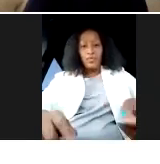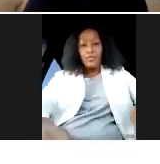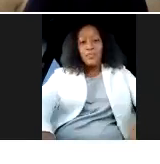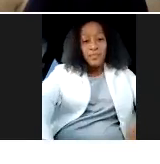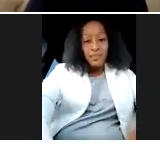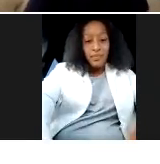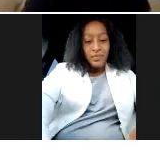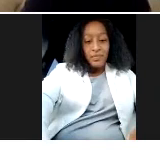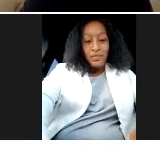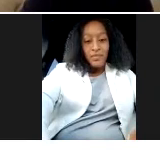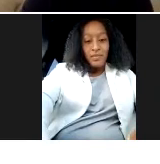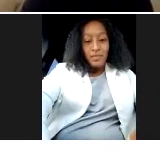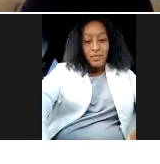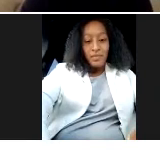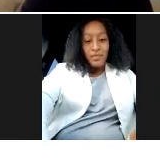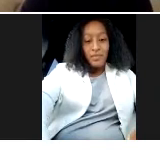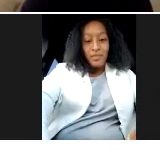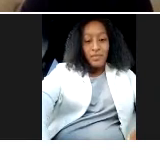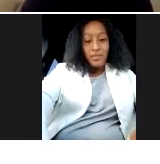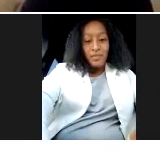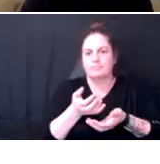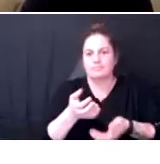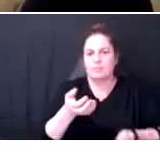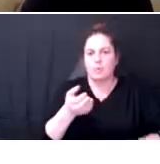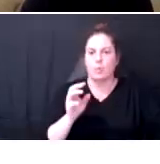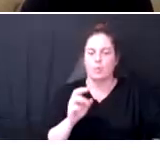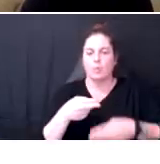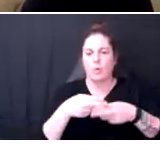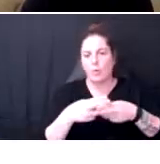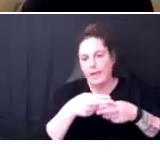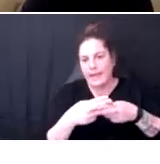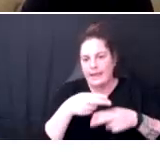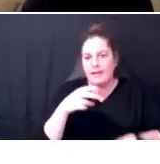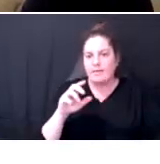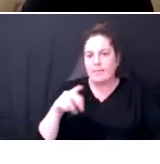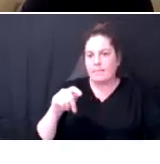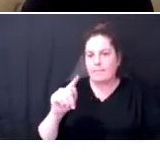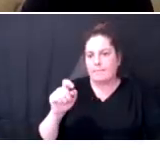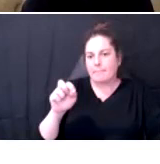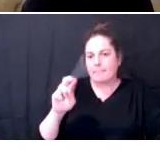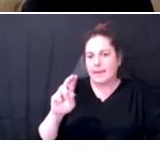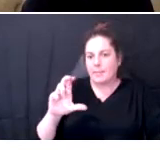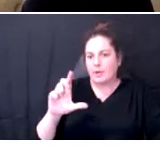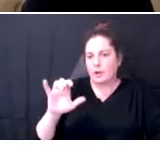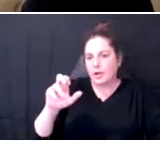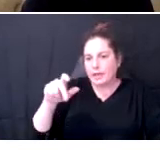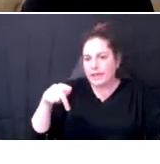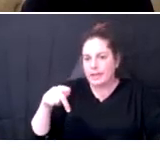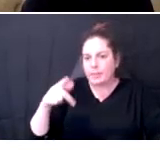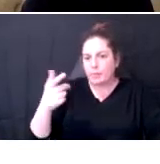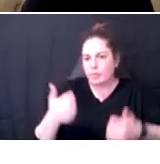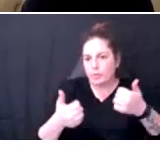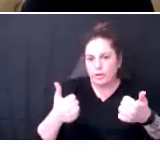you think it would be centigrams, megagrams, micrograms? What unit do you think will work most appropriately